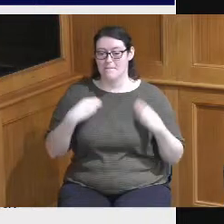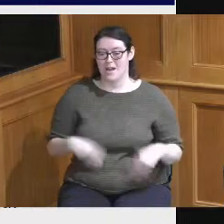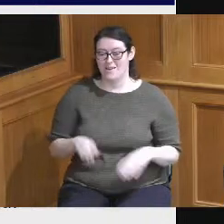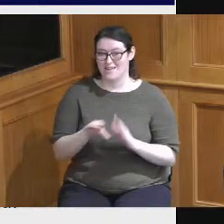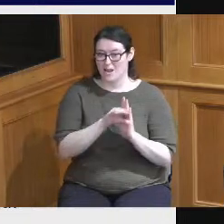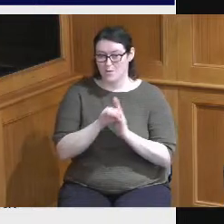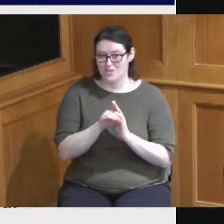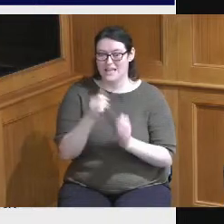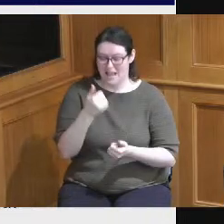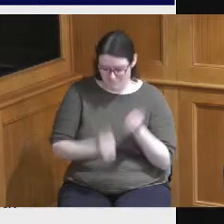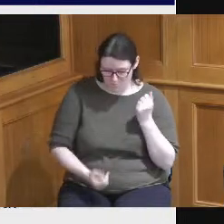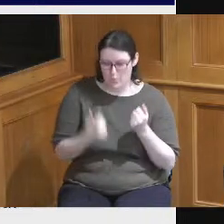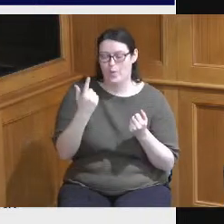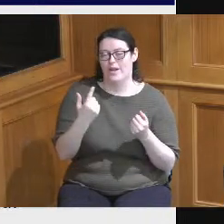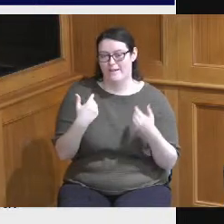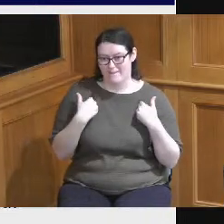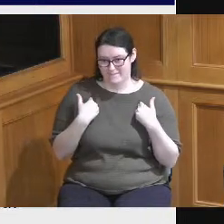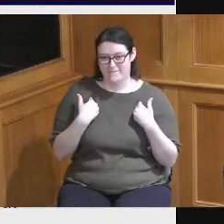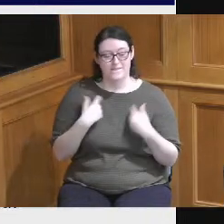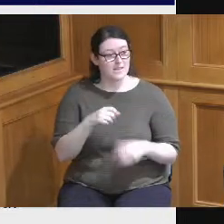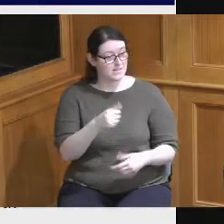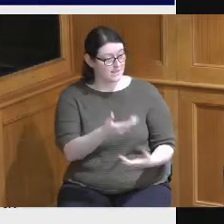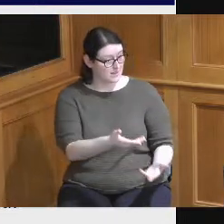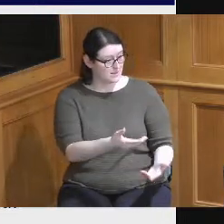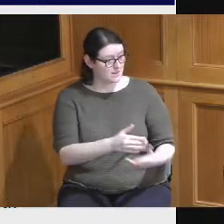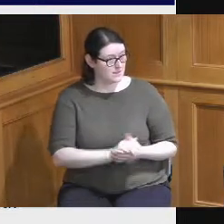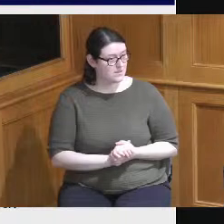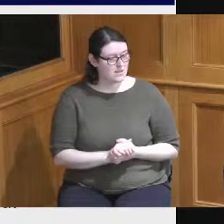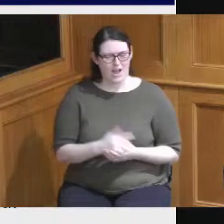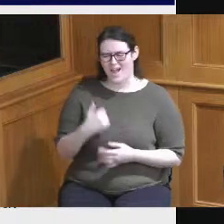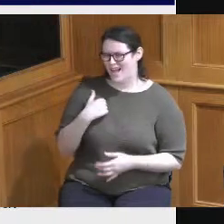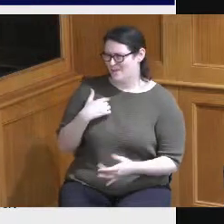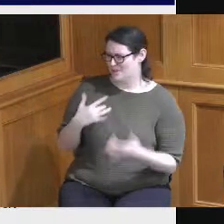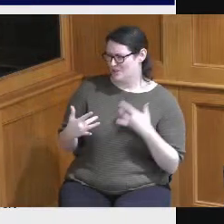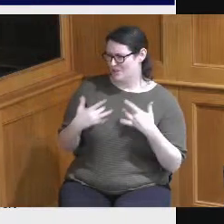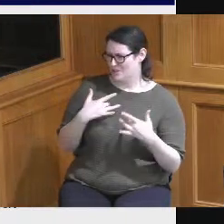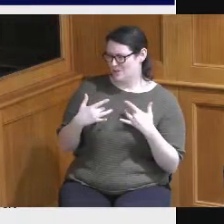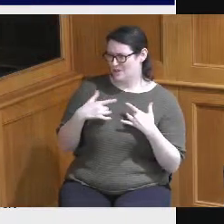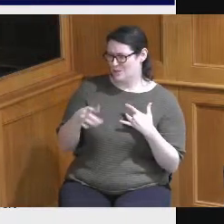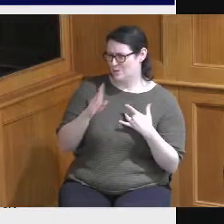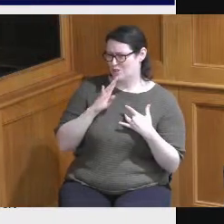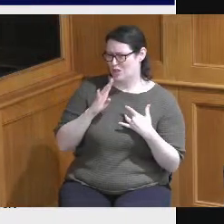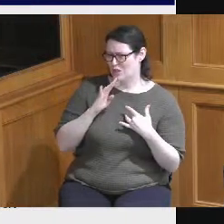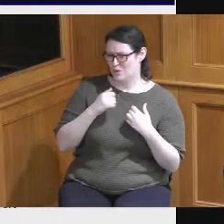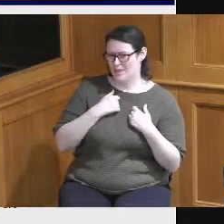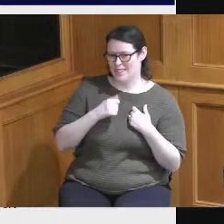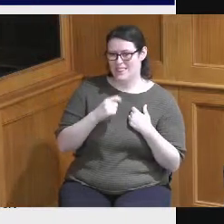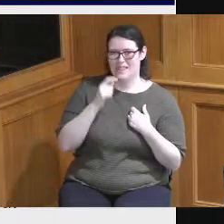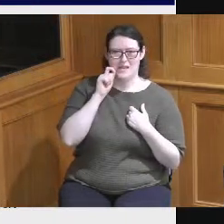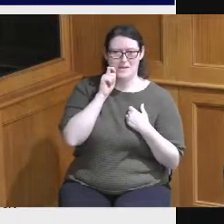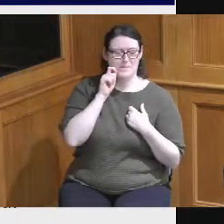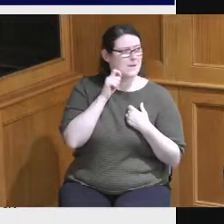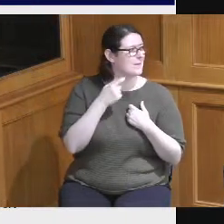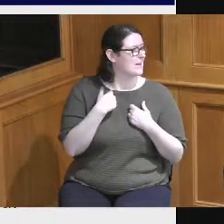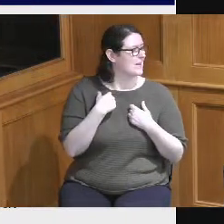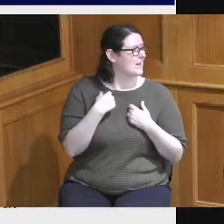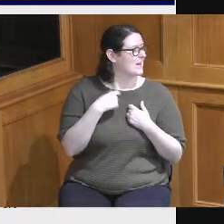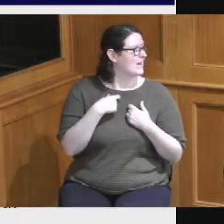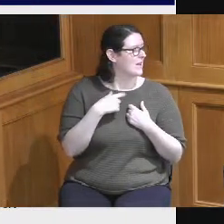everyone. Yes, ma'am. I'm just so concerned about you trying to talk with that peppermint in your mouth. You have to